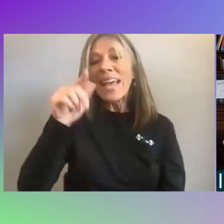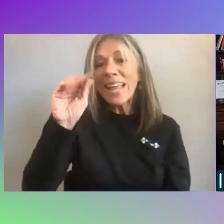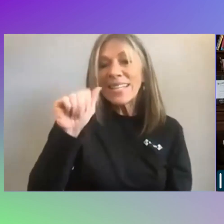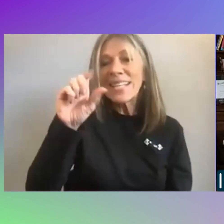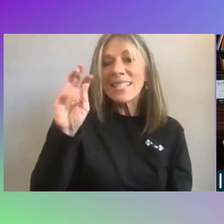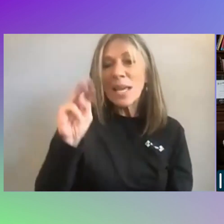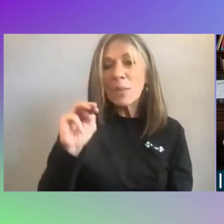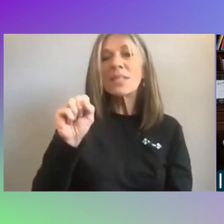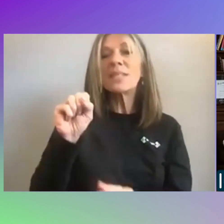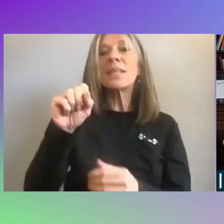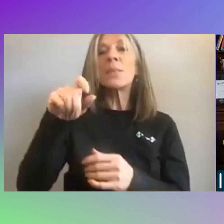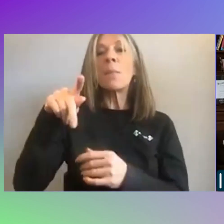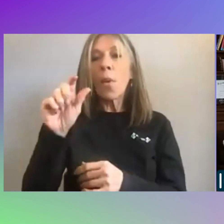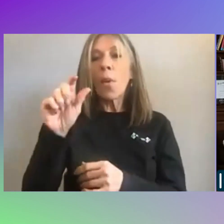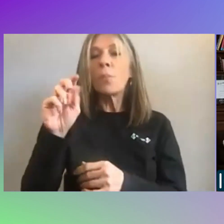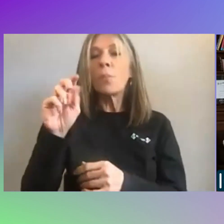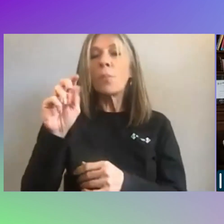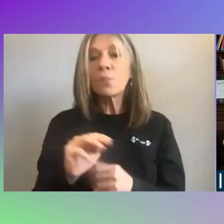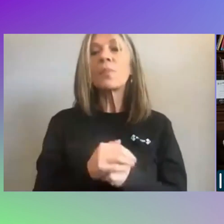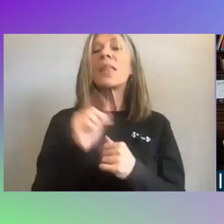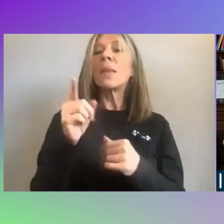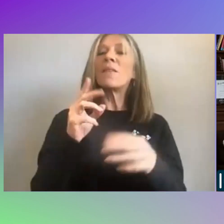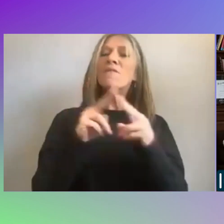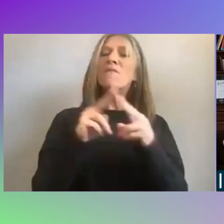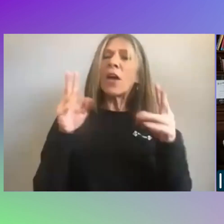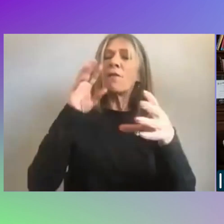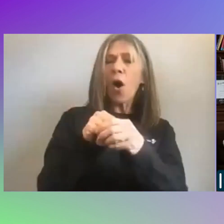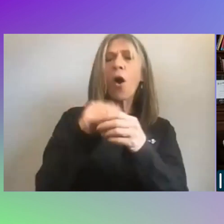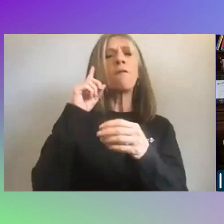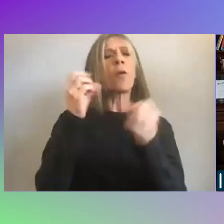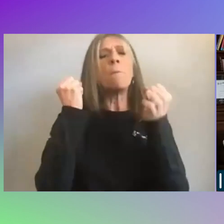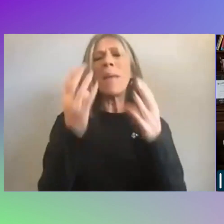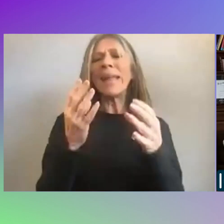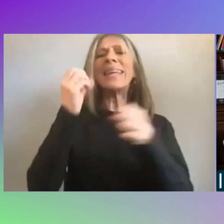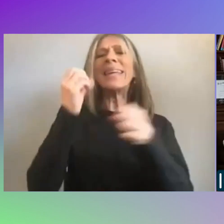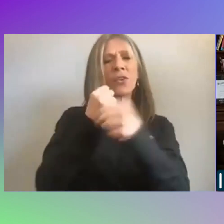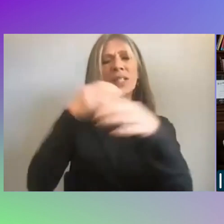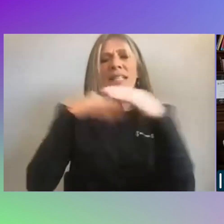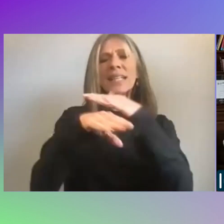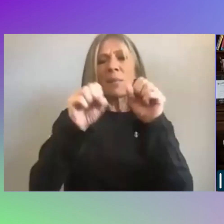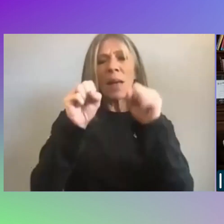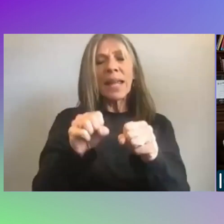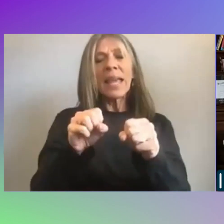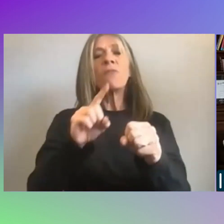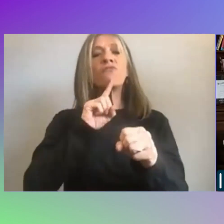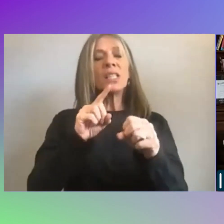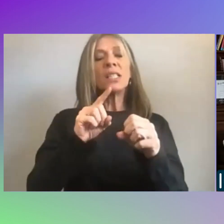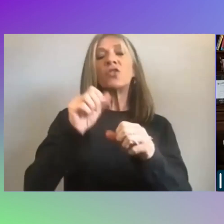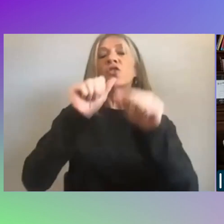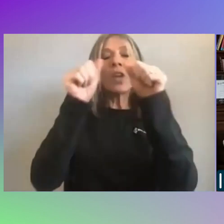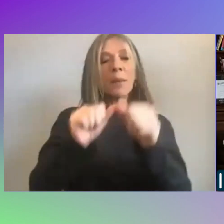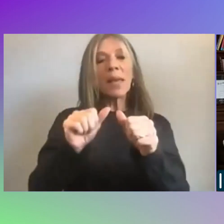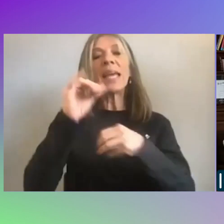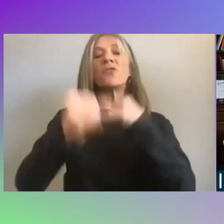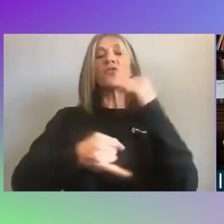And both Wilco and Glenda have been deeply involved in the accessibility space for many, many years and have been highly influential in shaping international accessibility guidelines